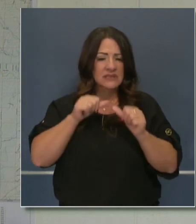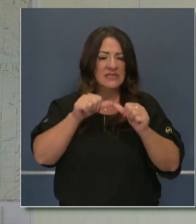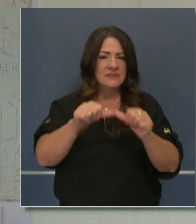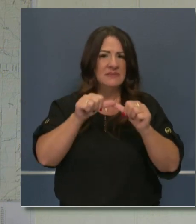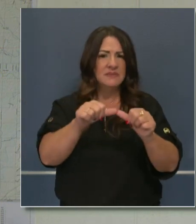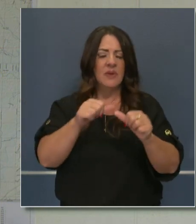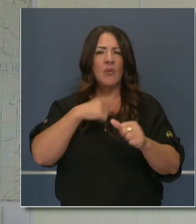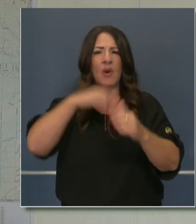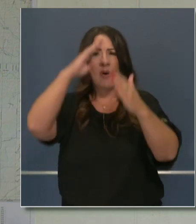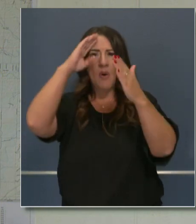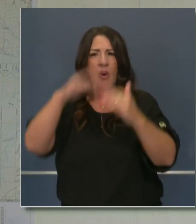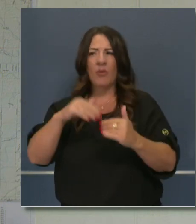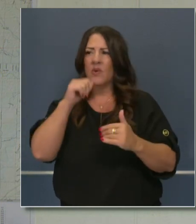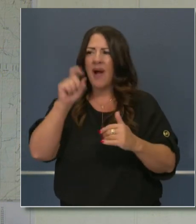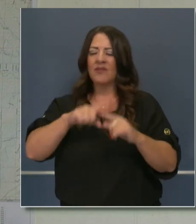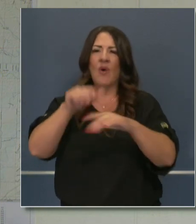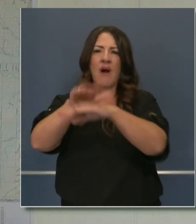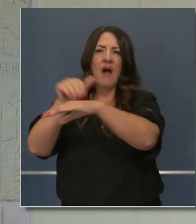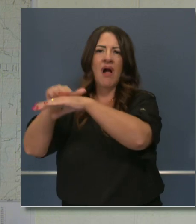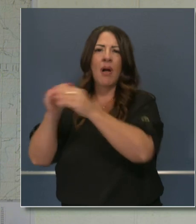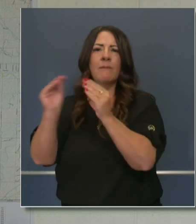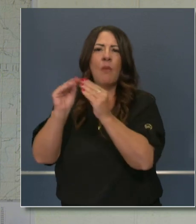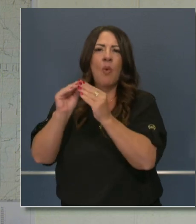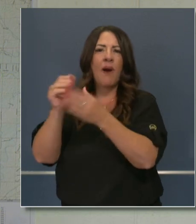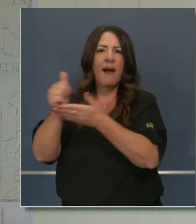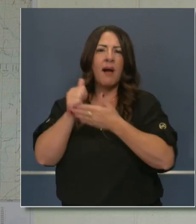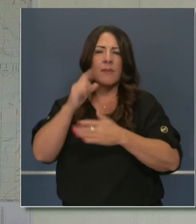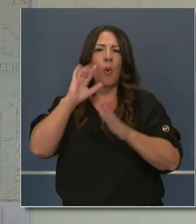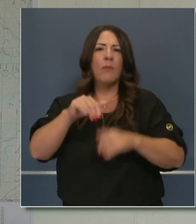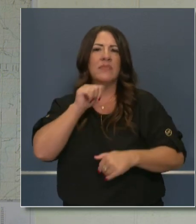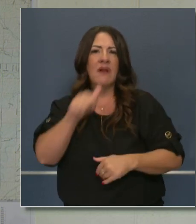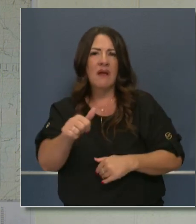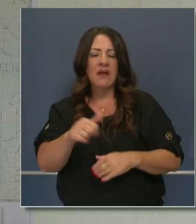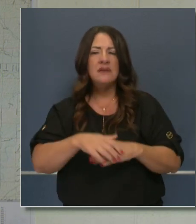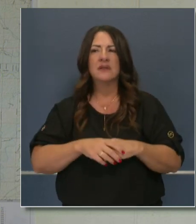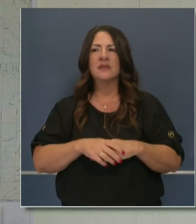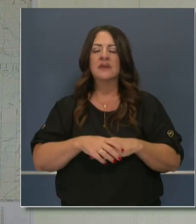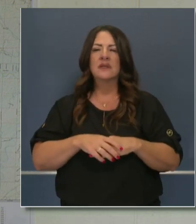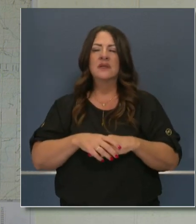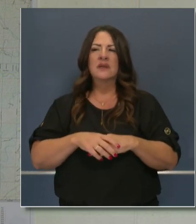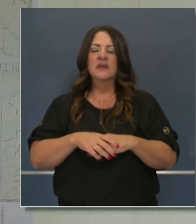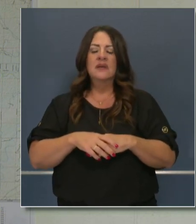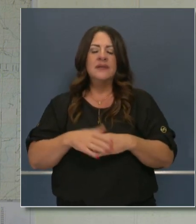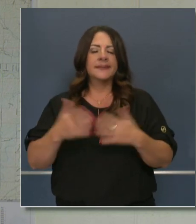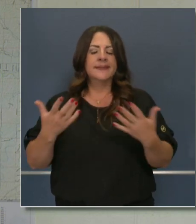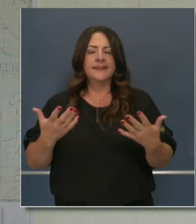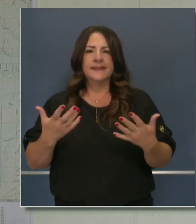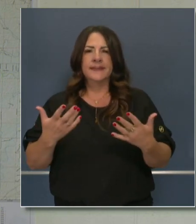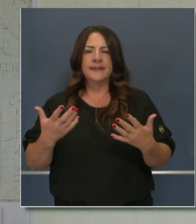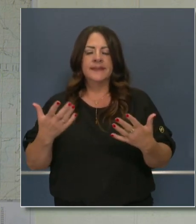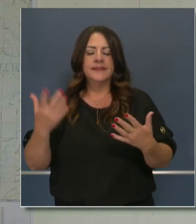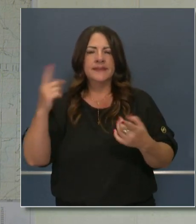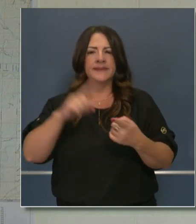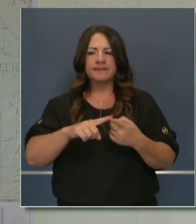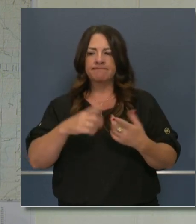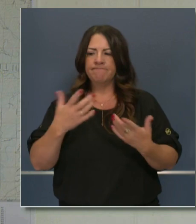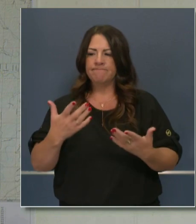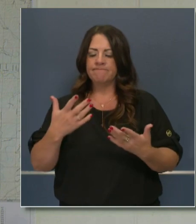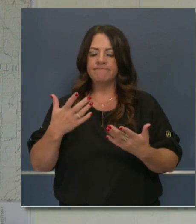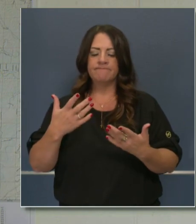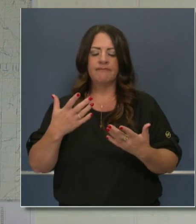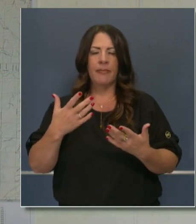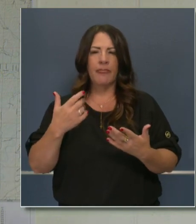Hopefully we don't have to call anymore. But until we come to questions, I'm going to leave it at